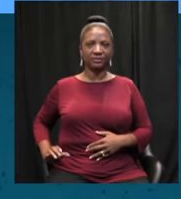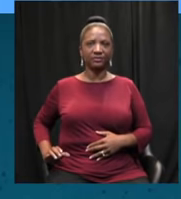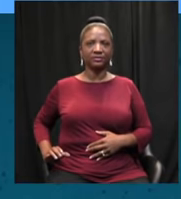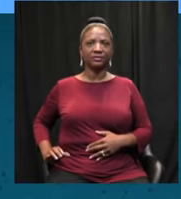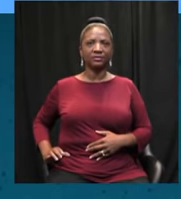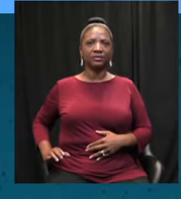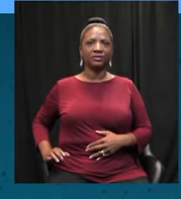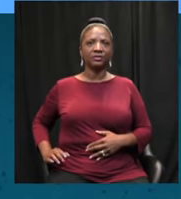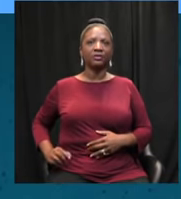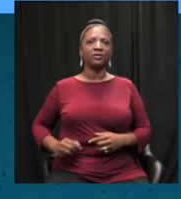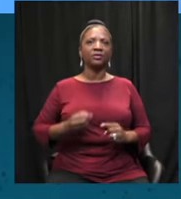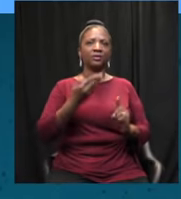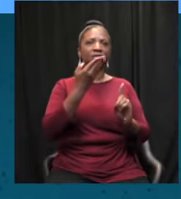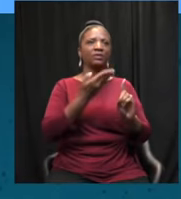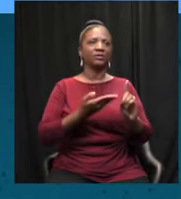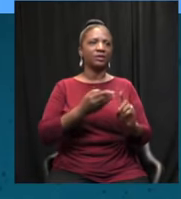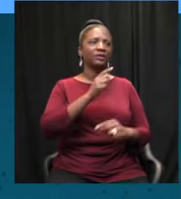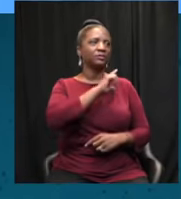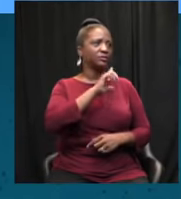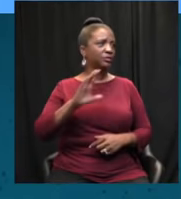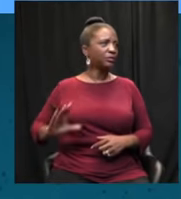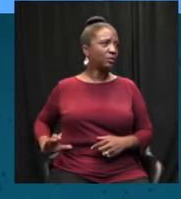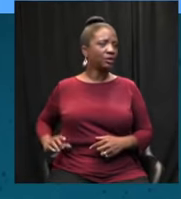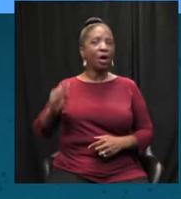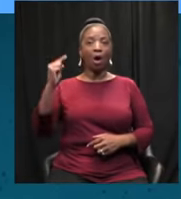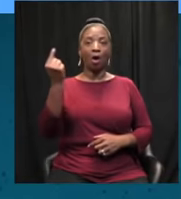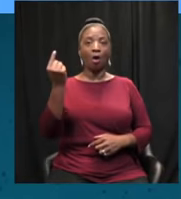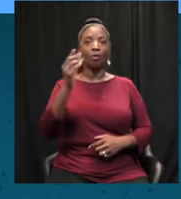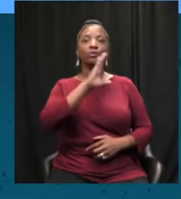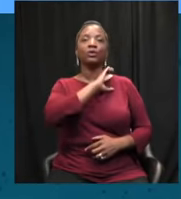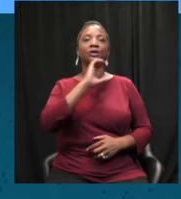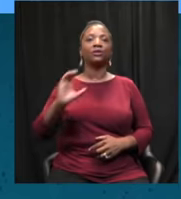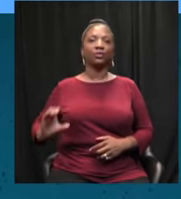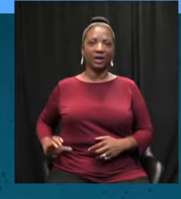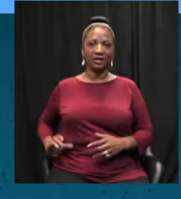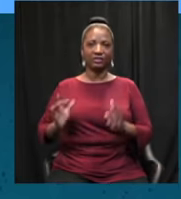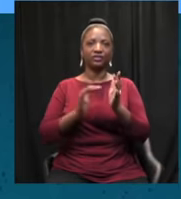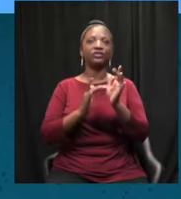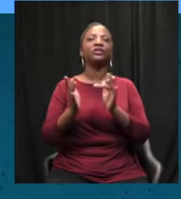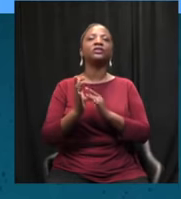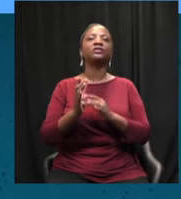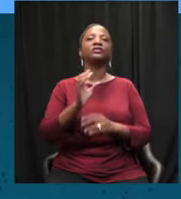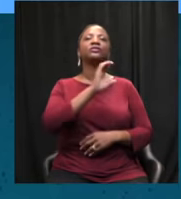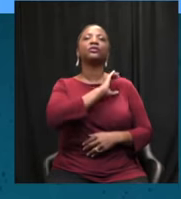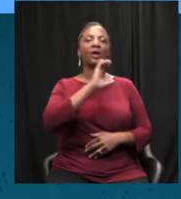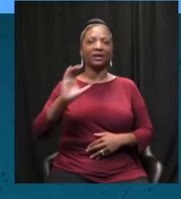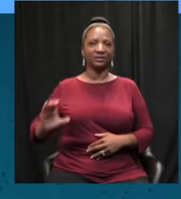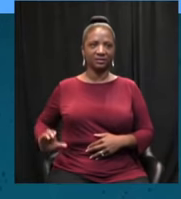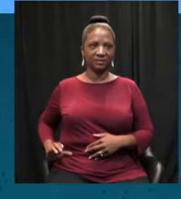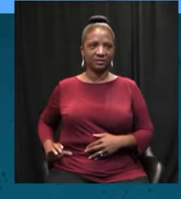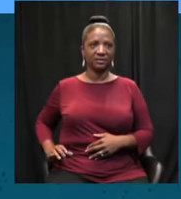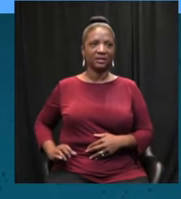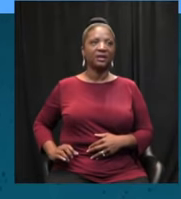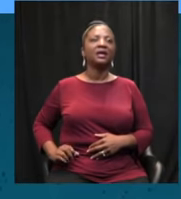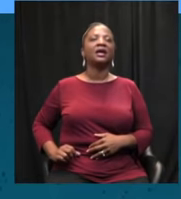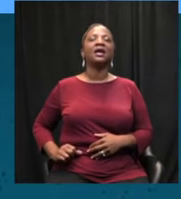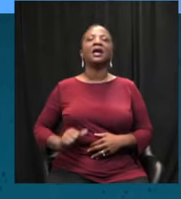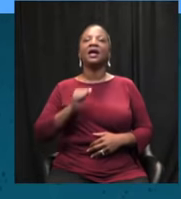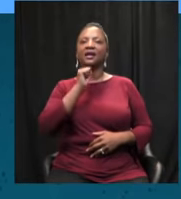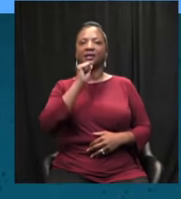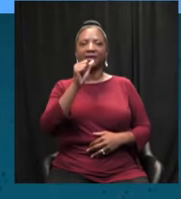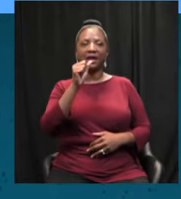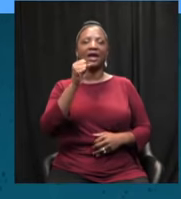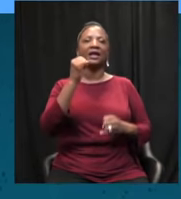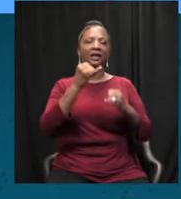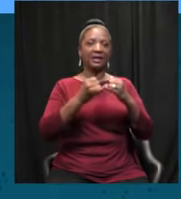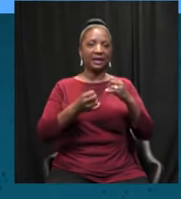Christ. Christ, Jesus Christ is not his last name. Christ is a title for him. Christ